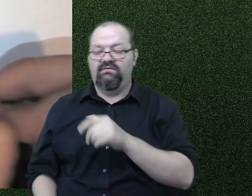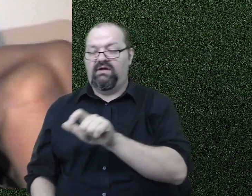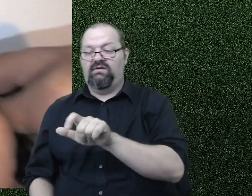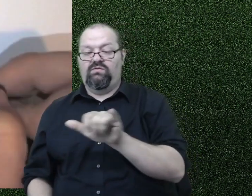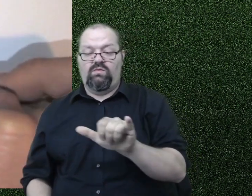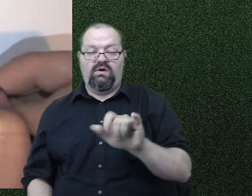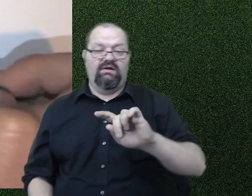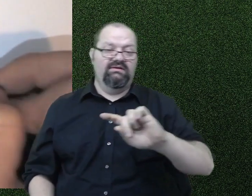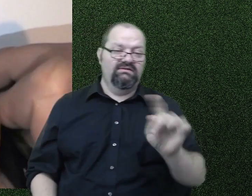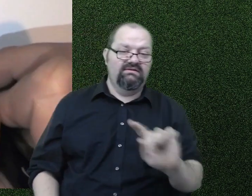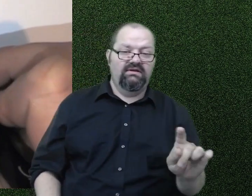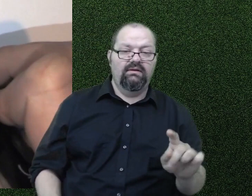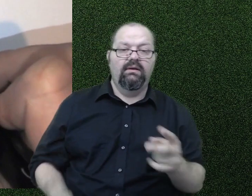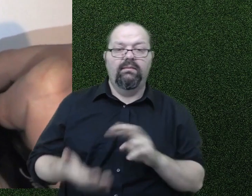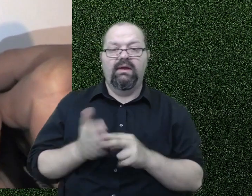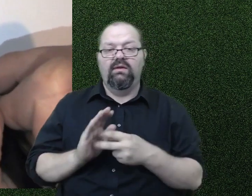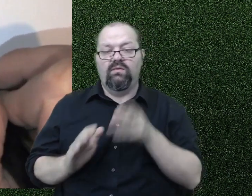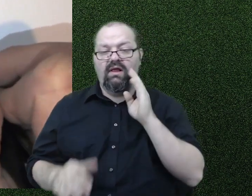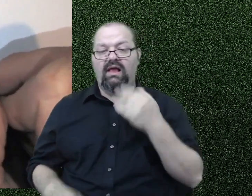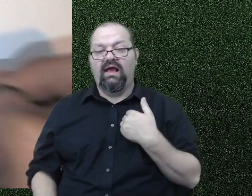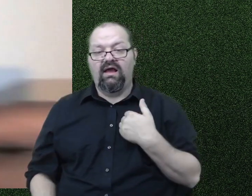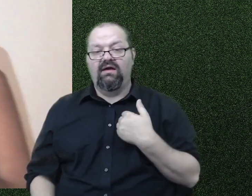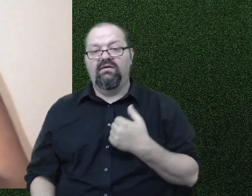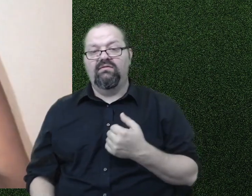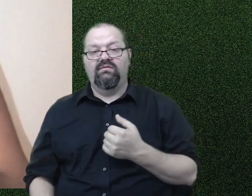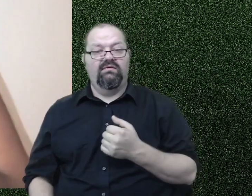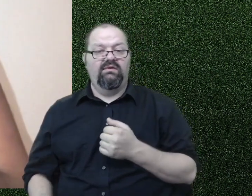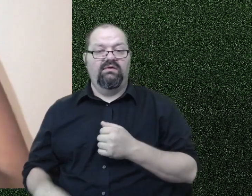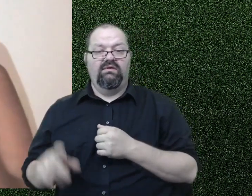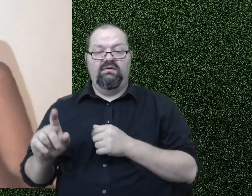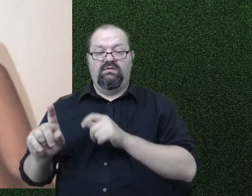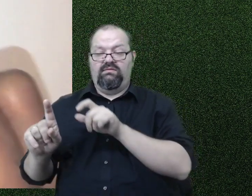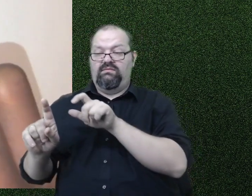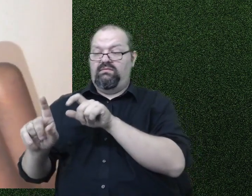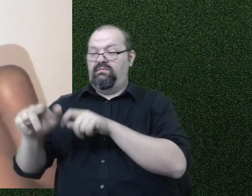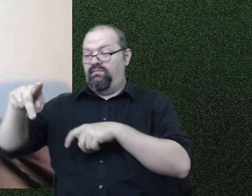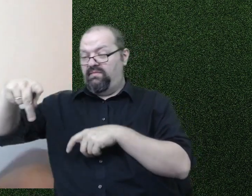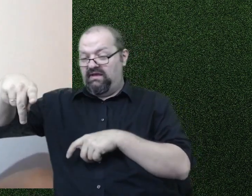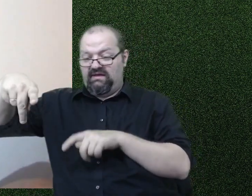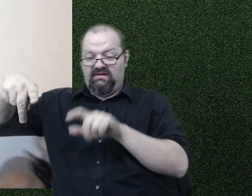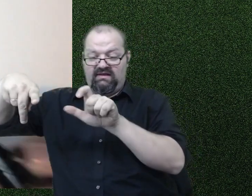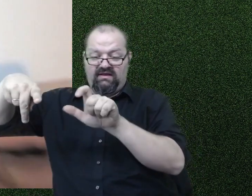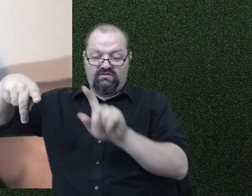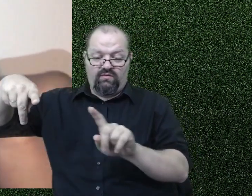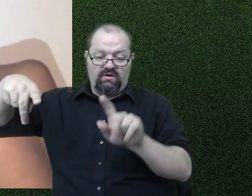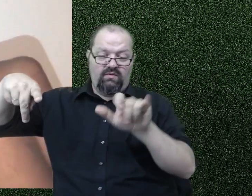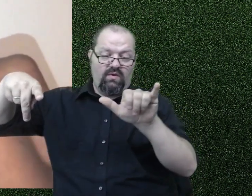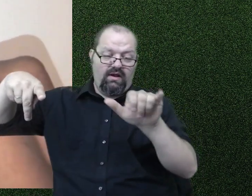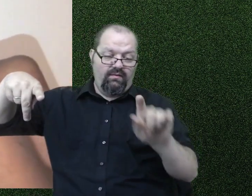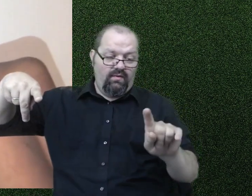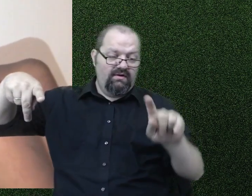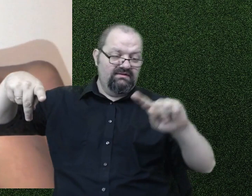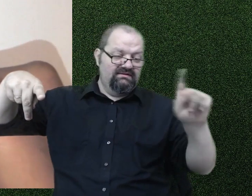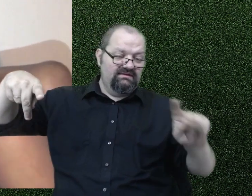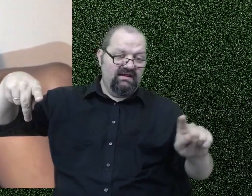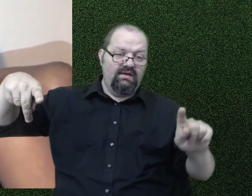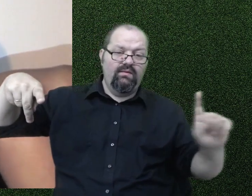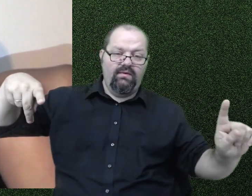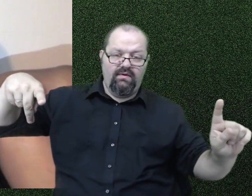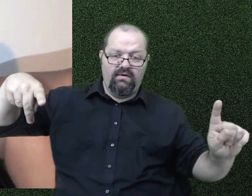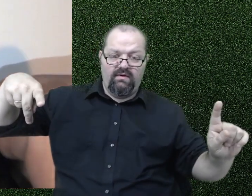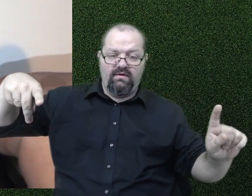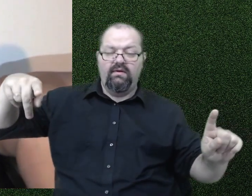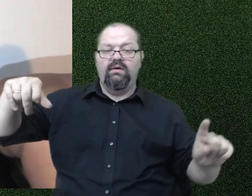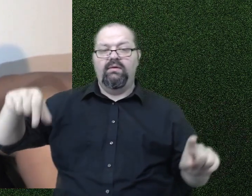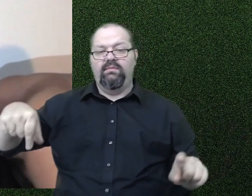be represented by x1, y1, z1, and Q might be represented by x2,